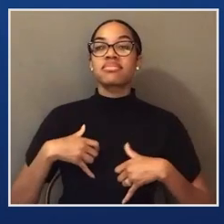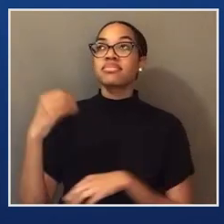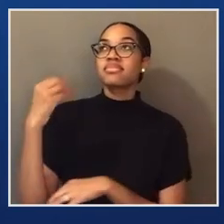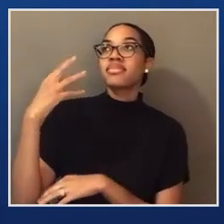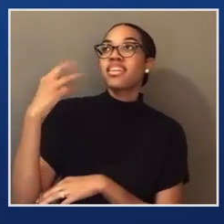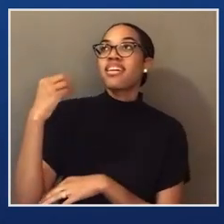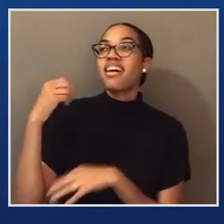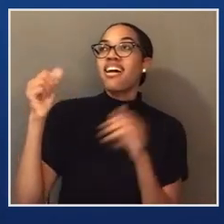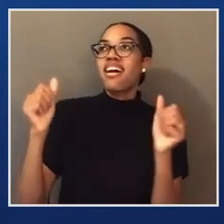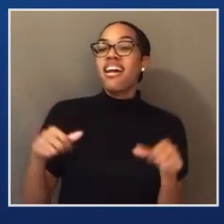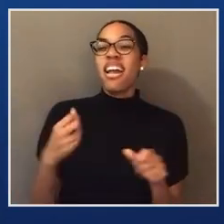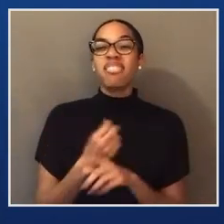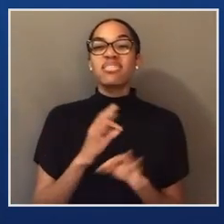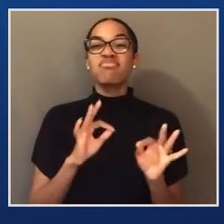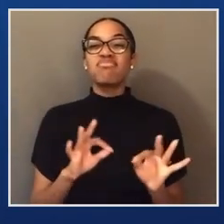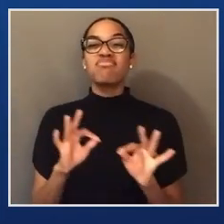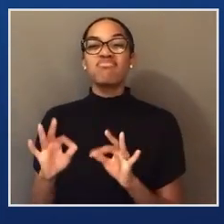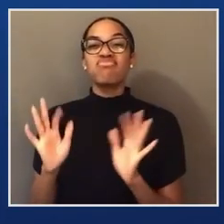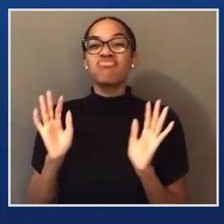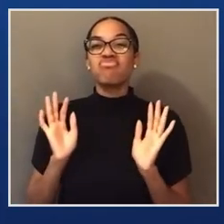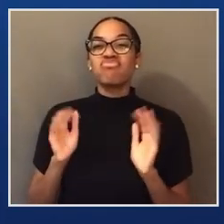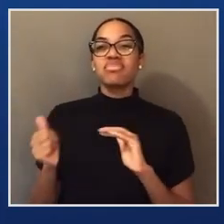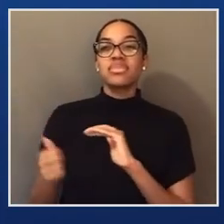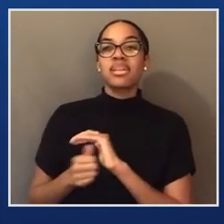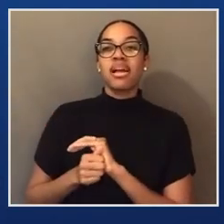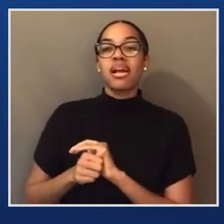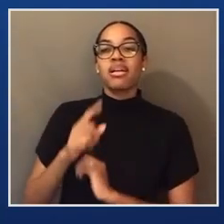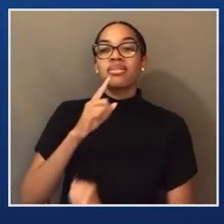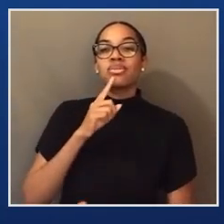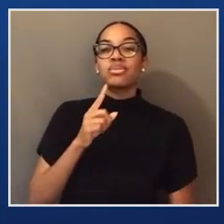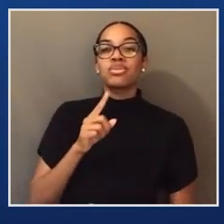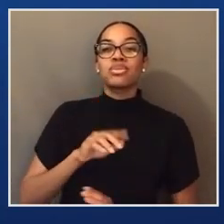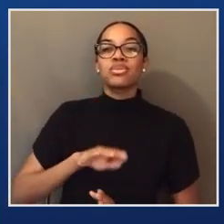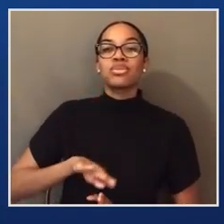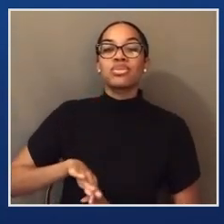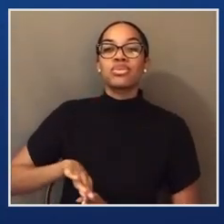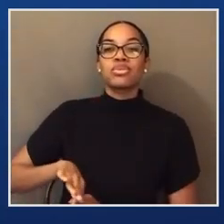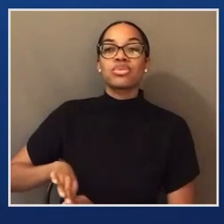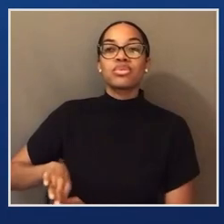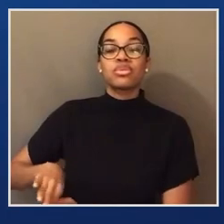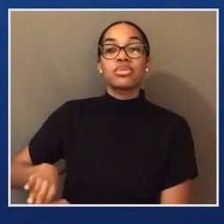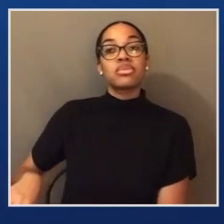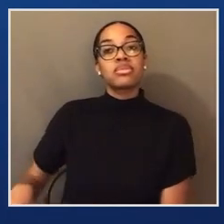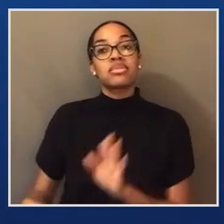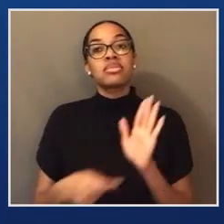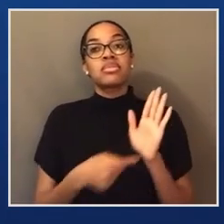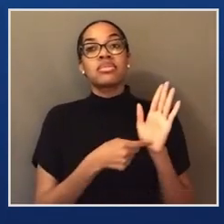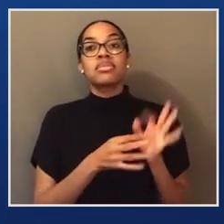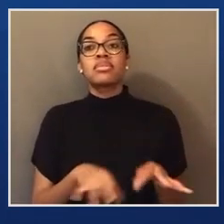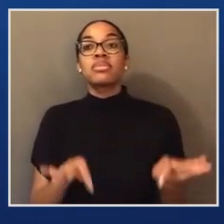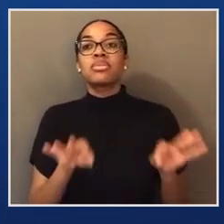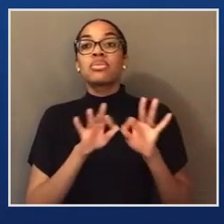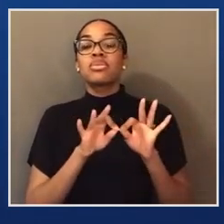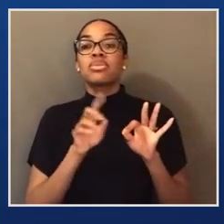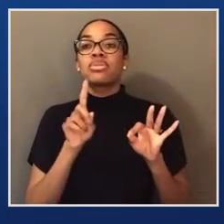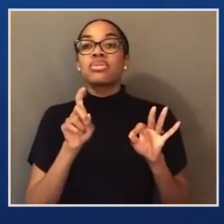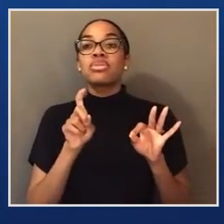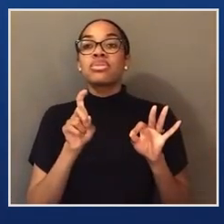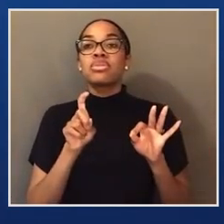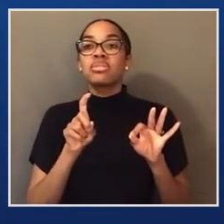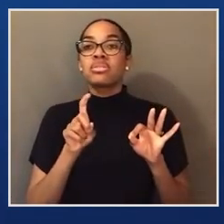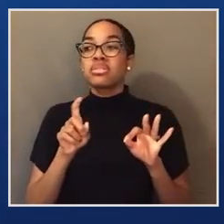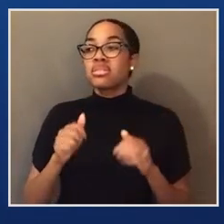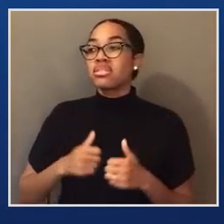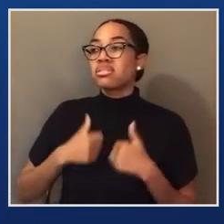The flash is on this little light of mine. They say a picture's worth a thousand words. You paint the canvas, better let